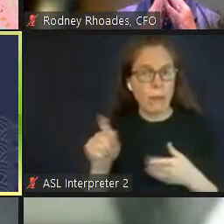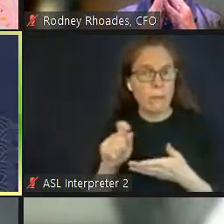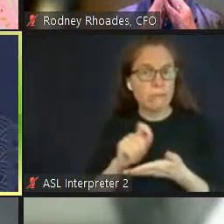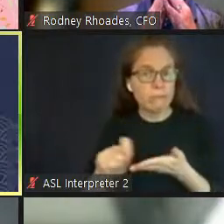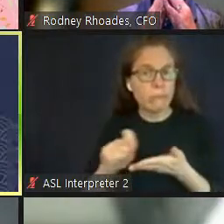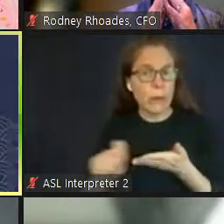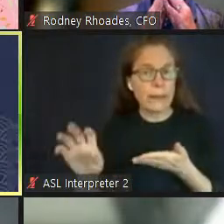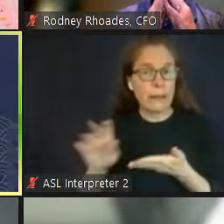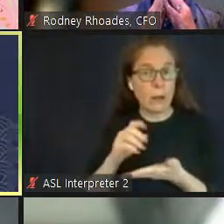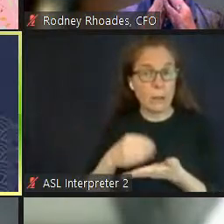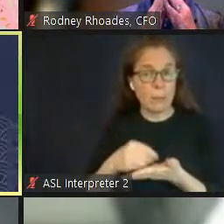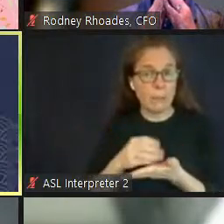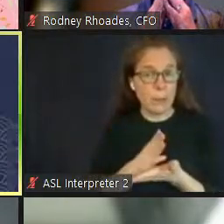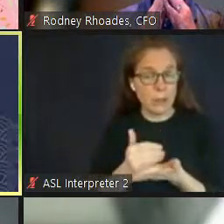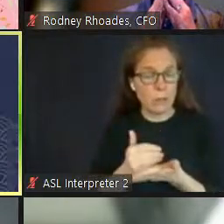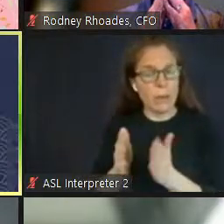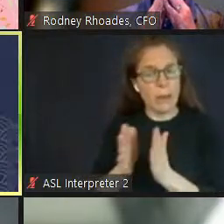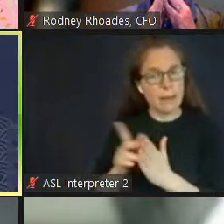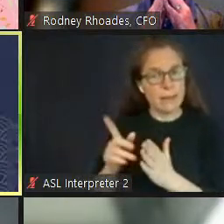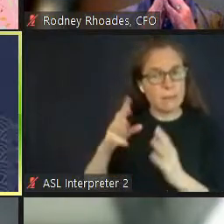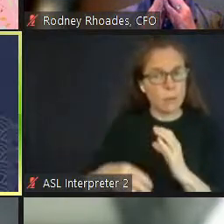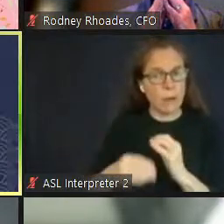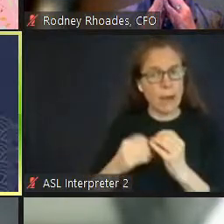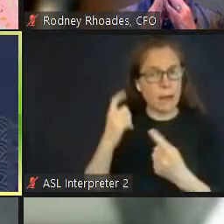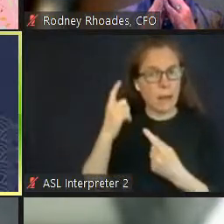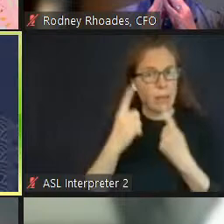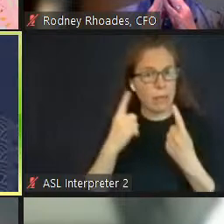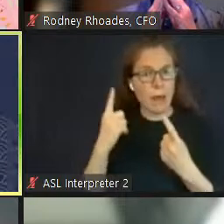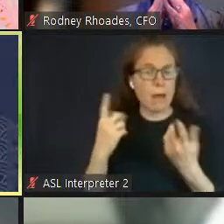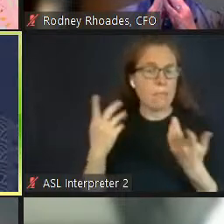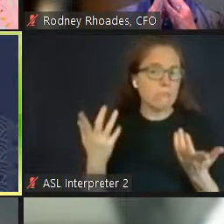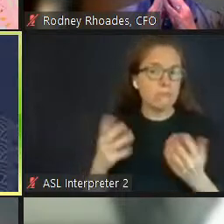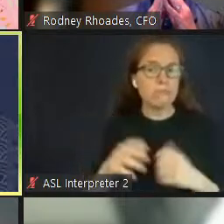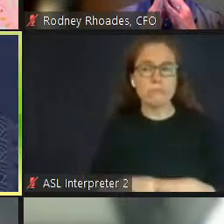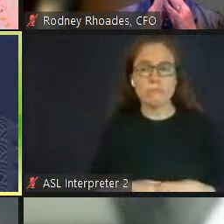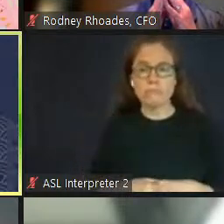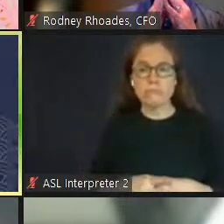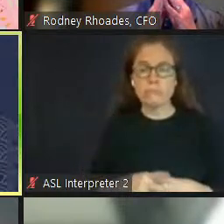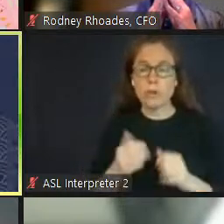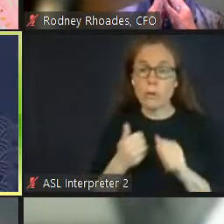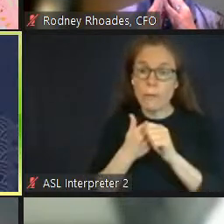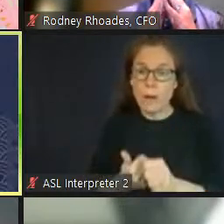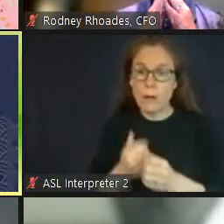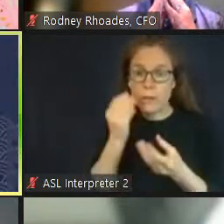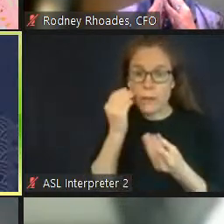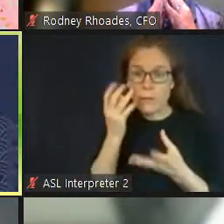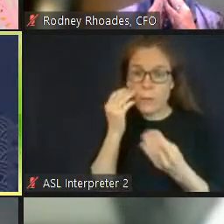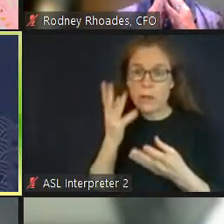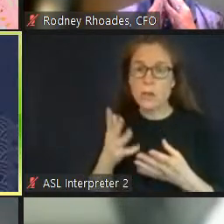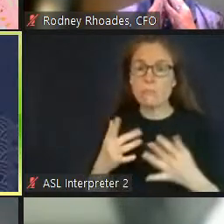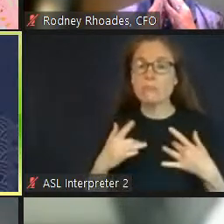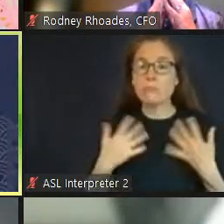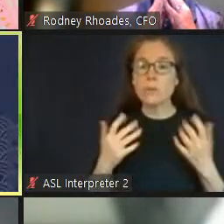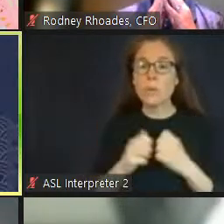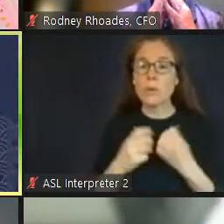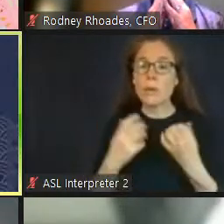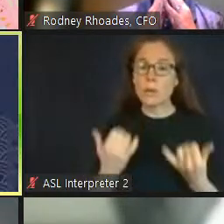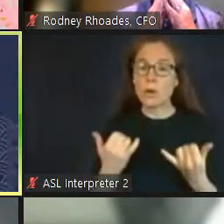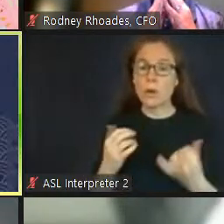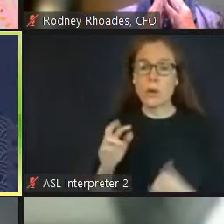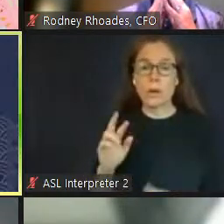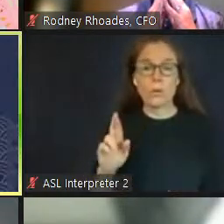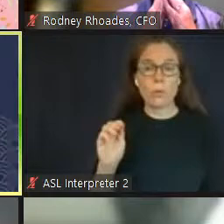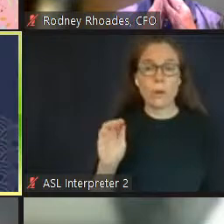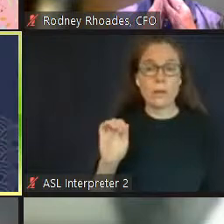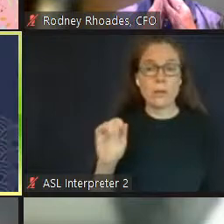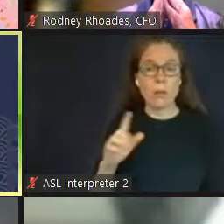to consider what the data is saying around the presence of racial and other